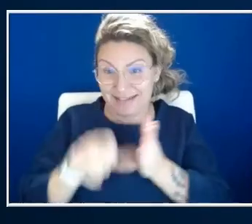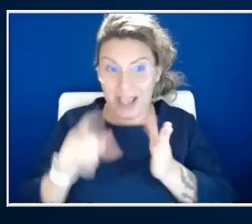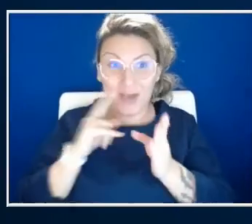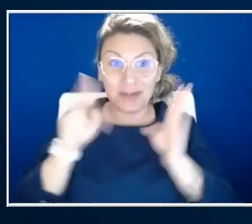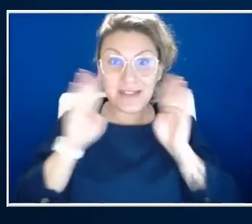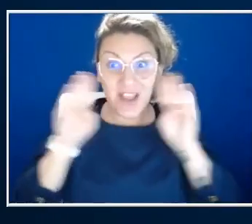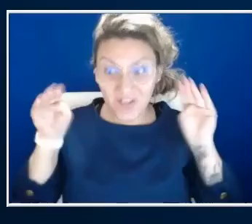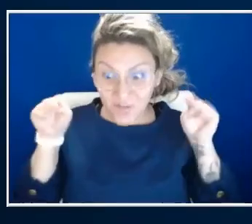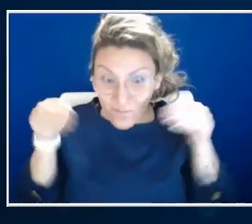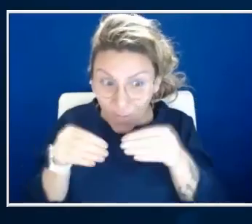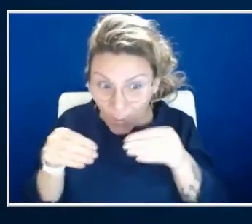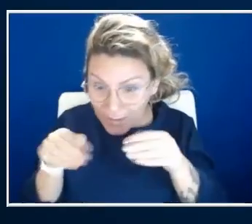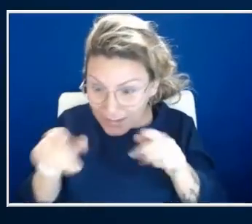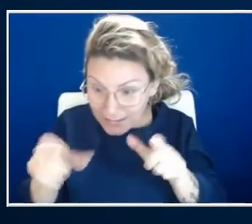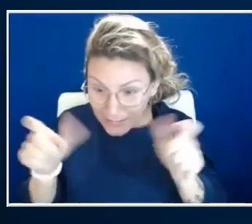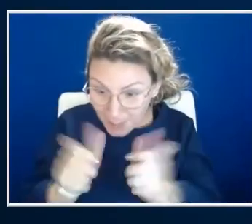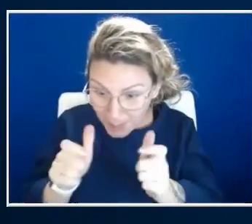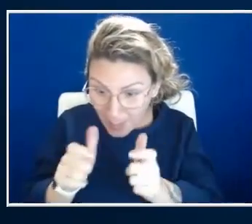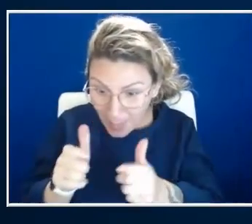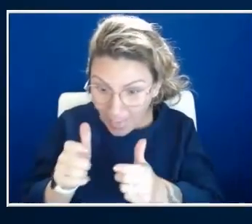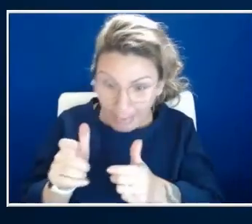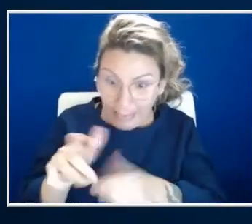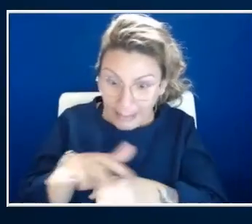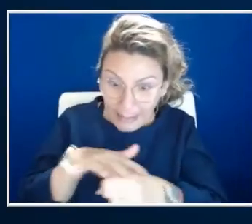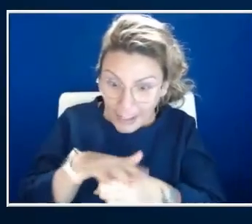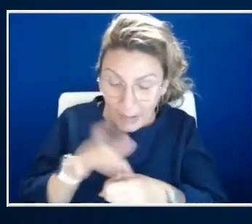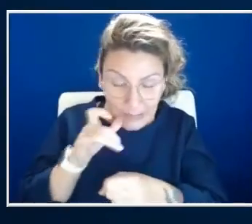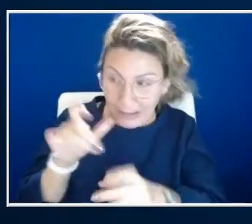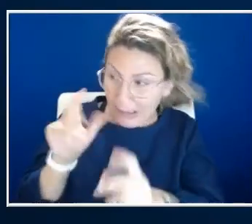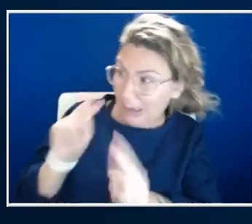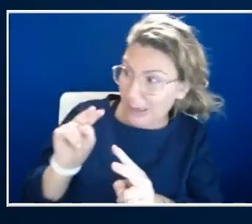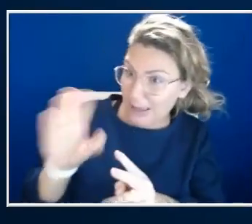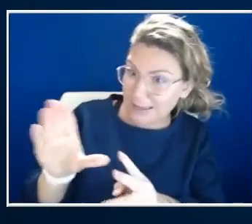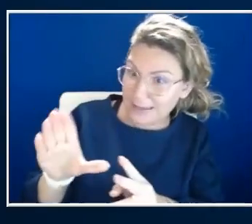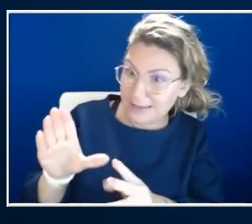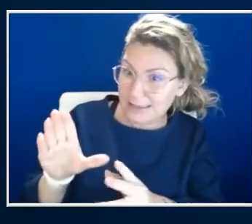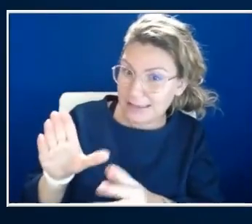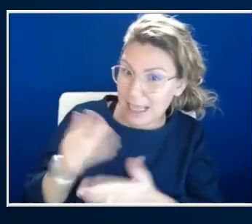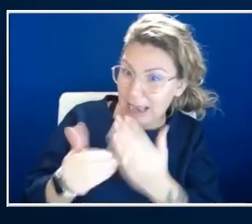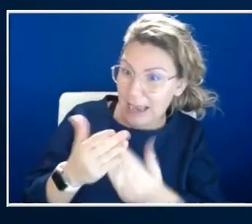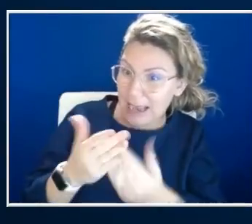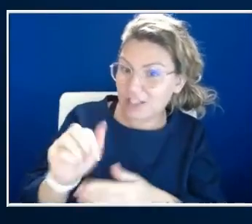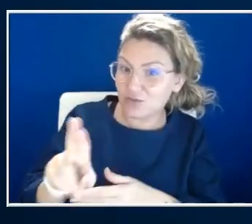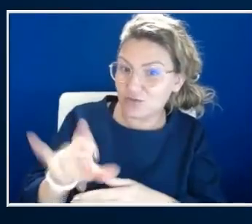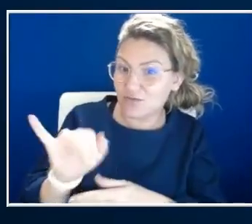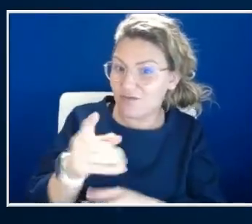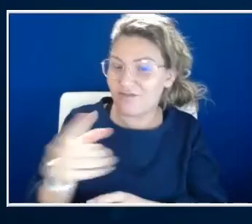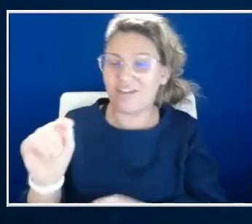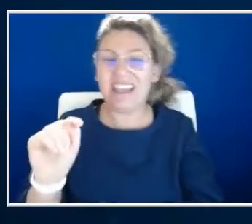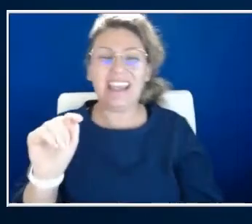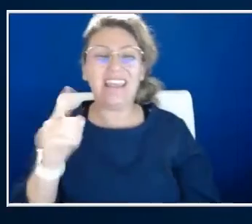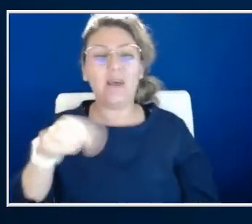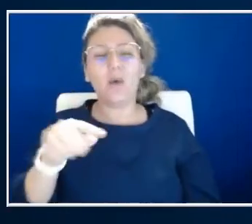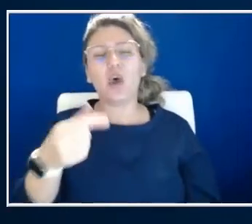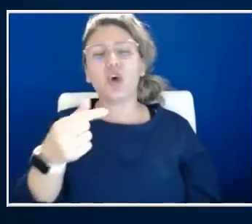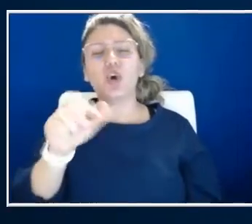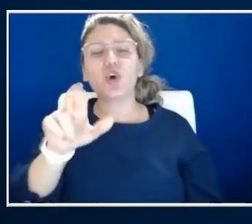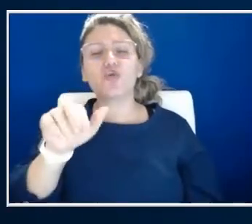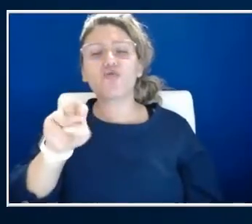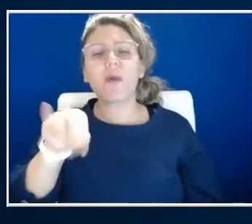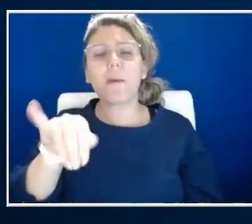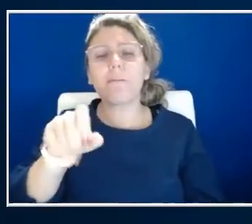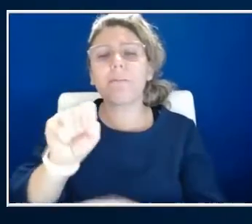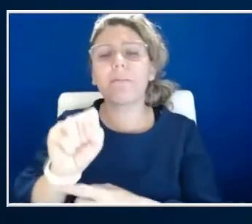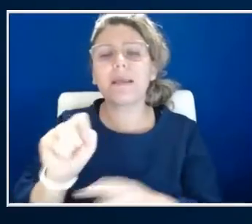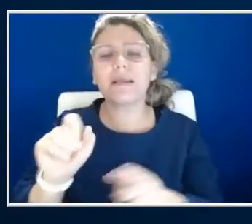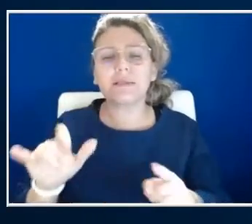area, so I wasn't looking at his hands or feet. They tend to grimace a little bit, and I think that was probably going on. And again, that